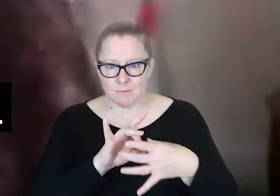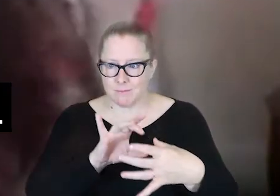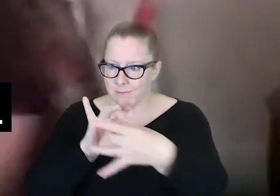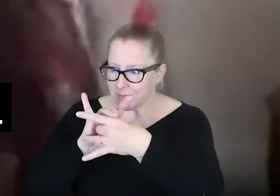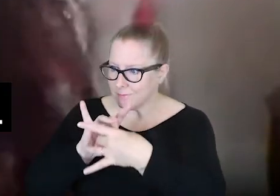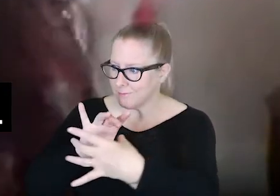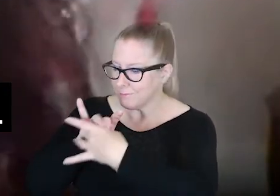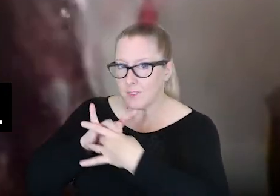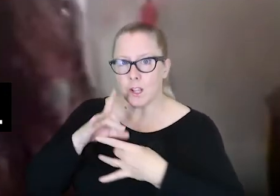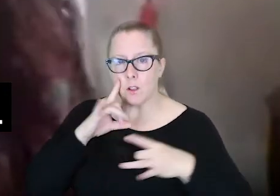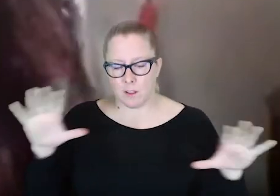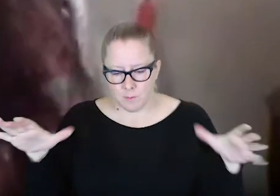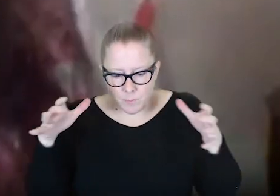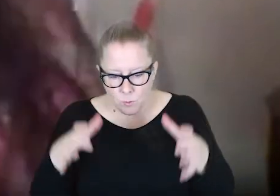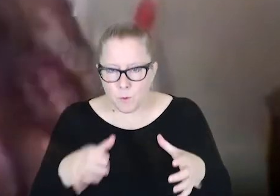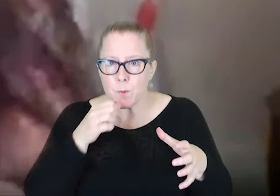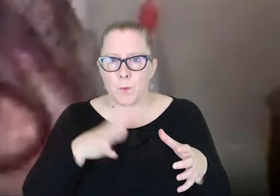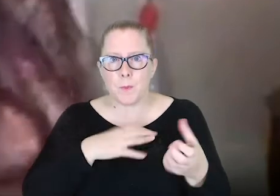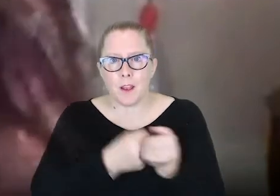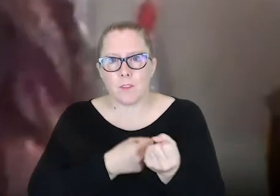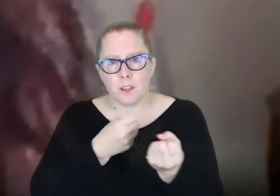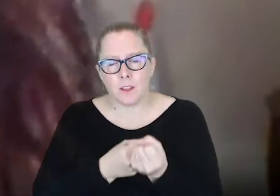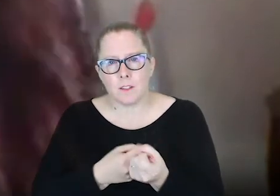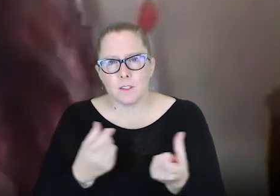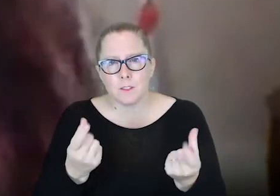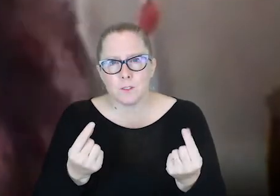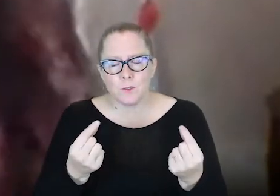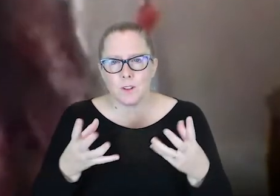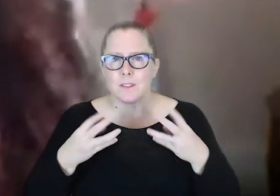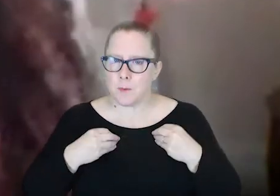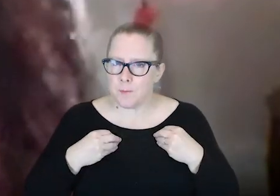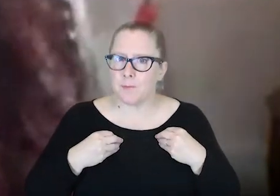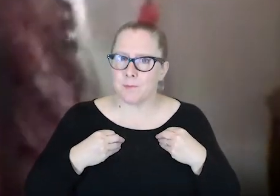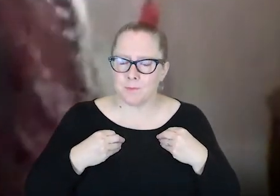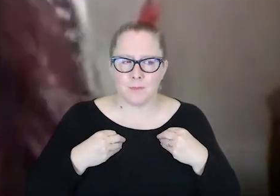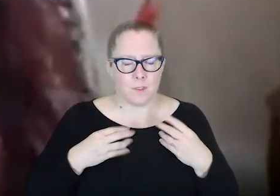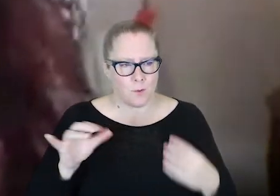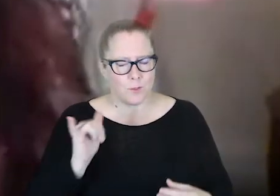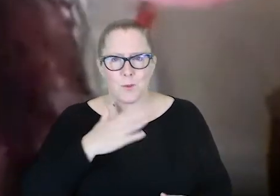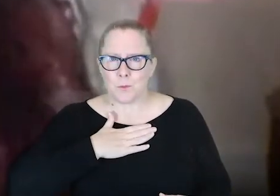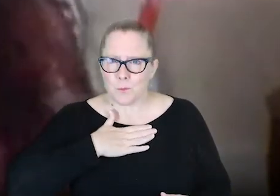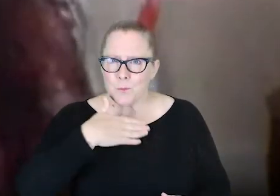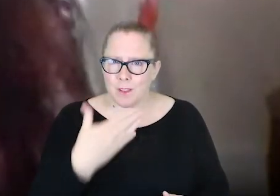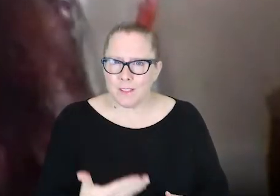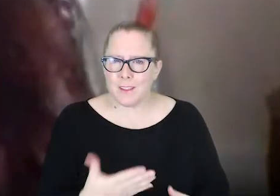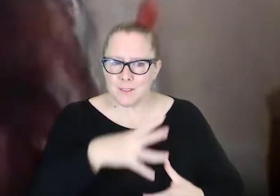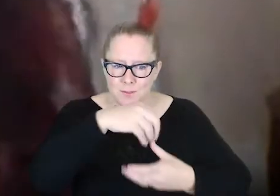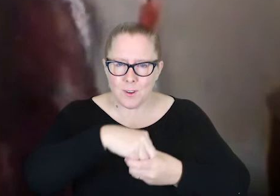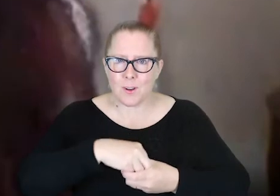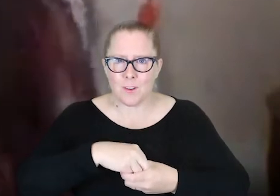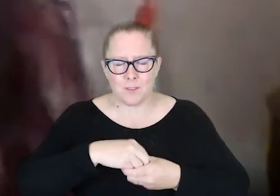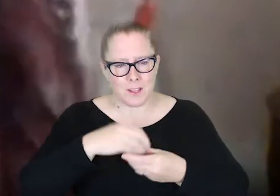different conferences and meetings, and then we established a small group of like women advocates